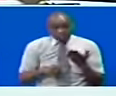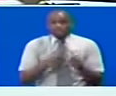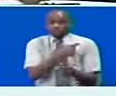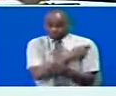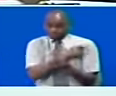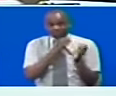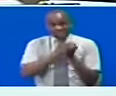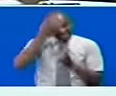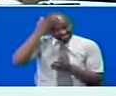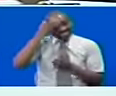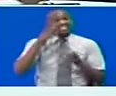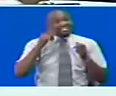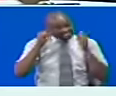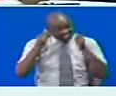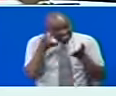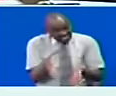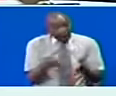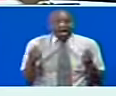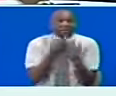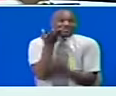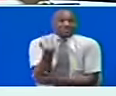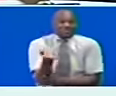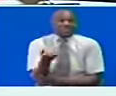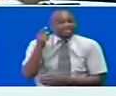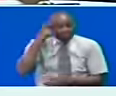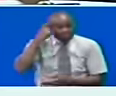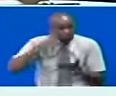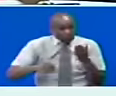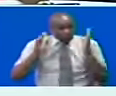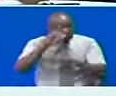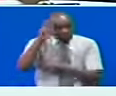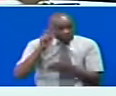and nurses strike that is ongoing in the country. Let's remind you of our big